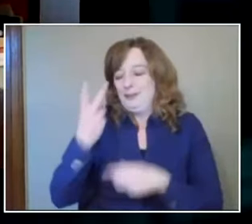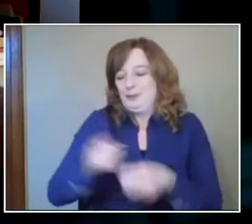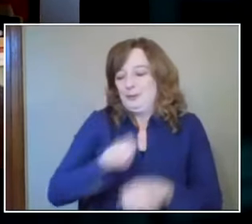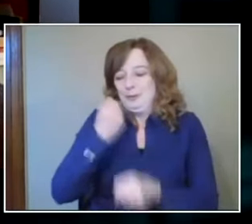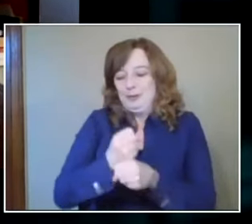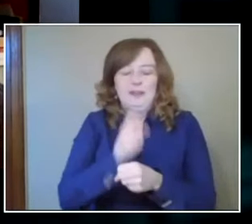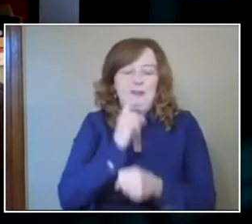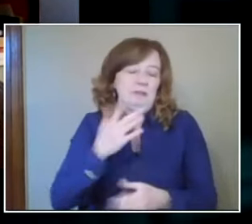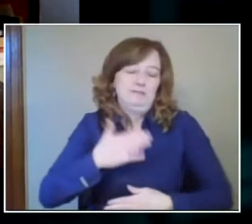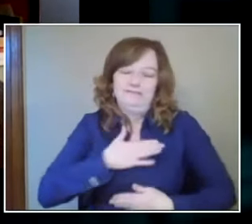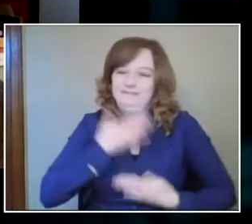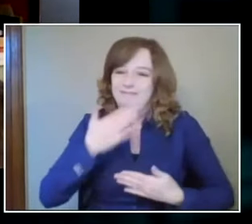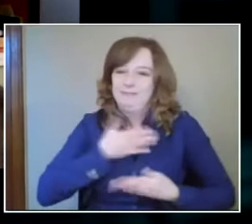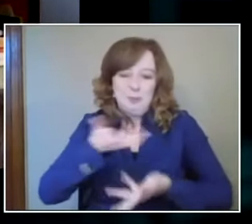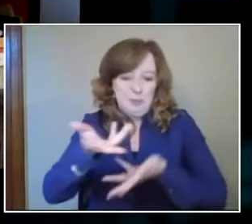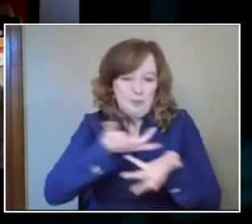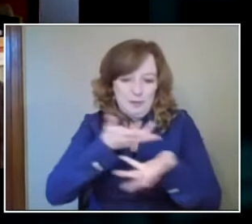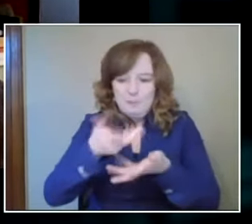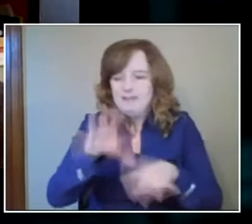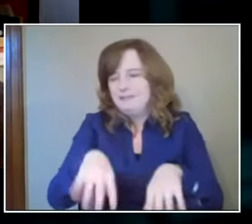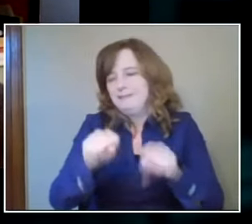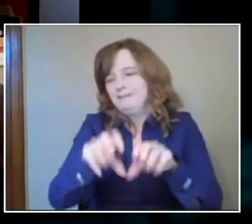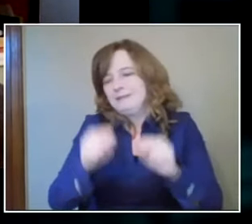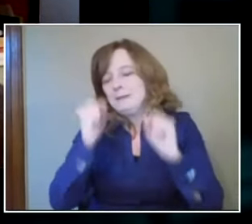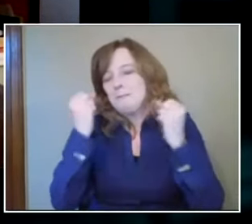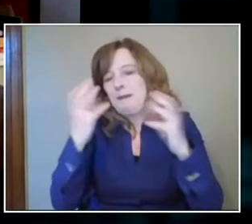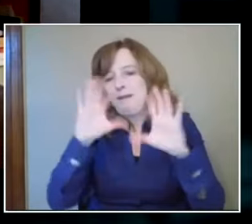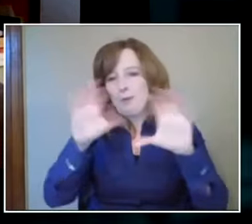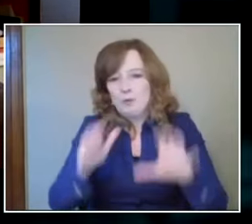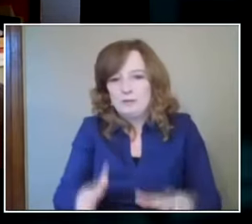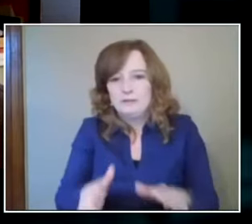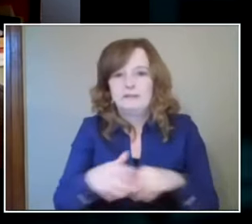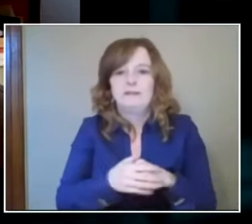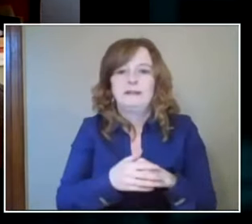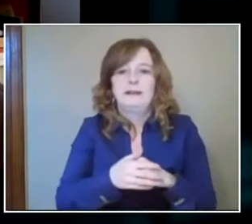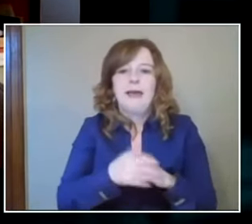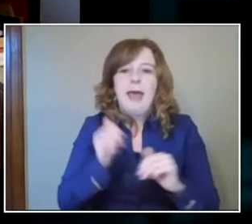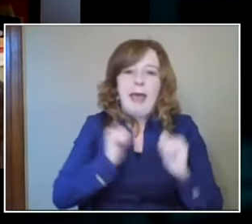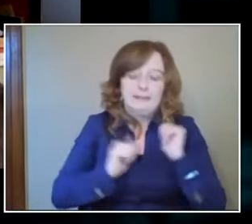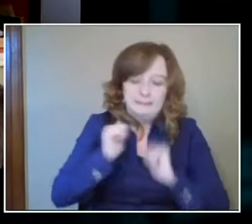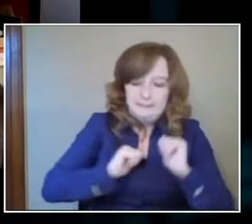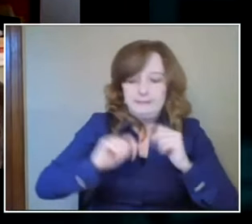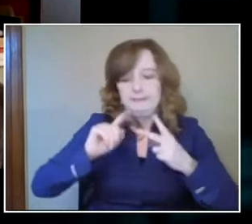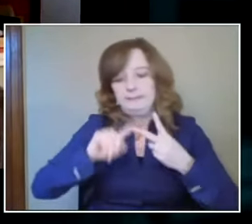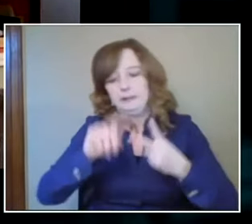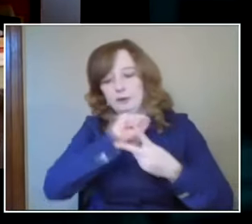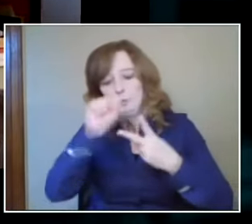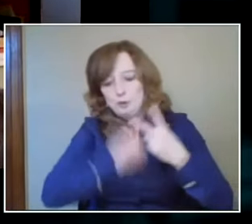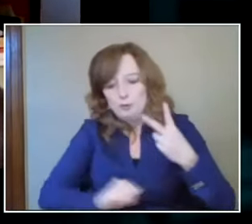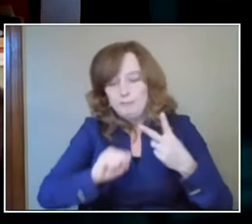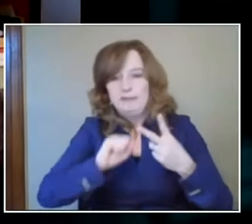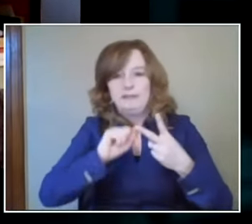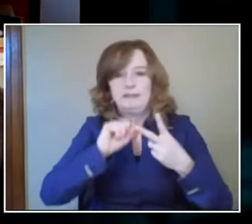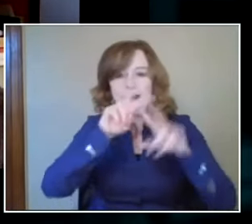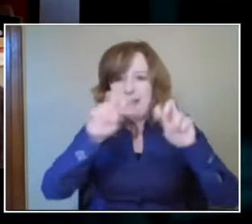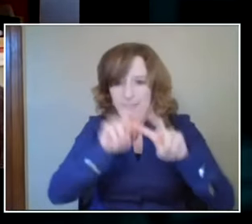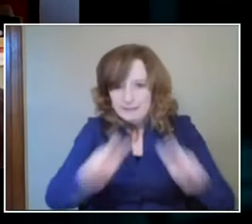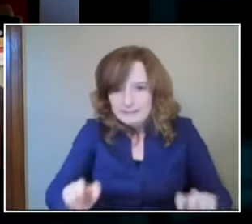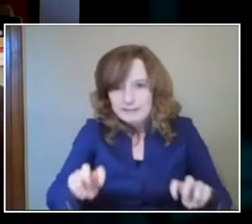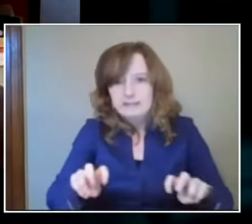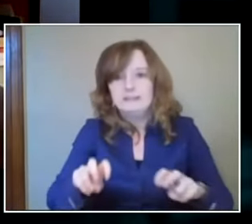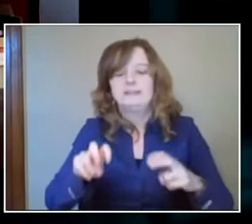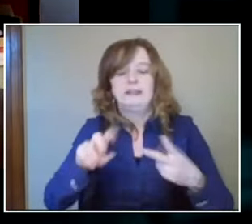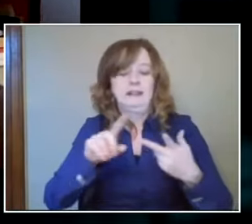of our theater courses. He's taken acting class, advanced acting, script analysis, and he's also performed in 3 of our